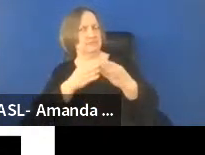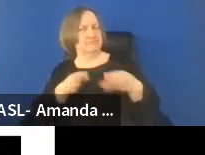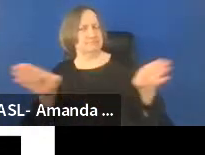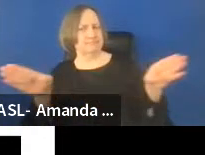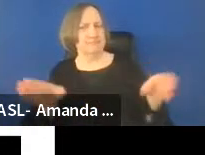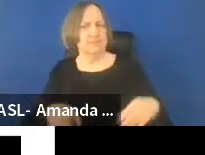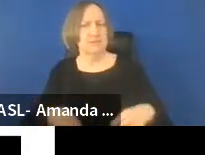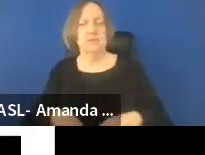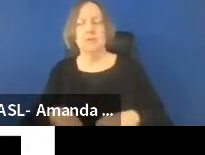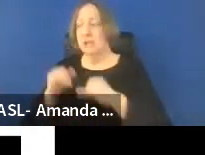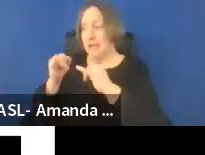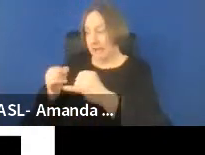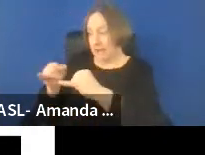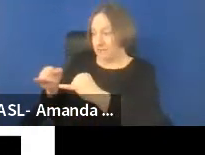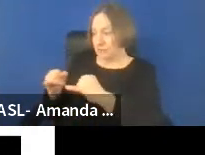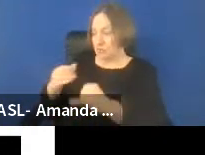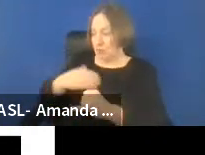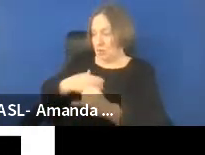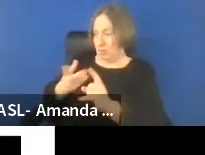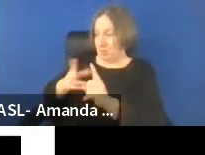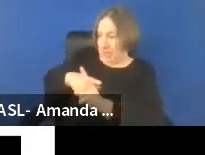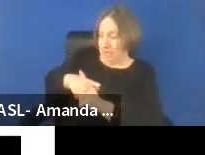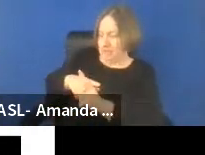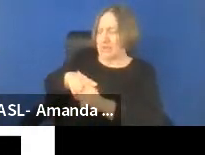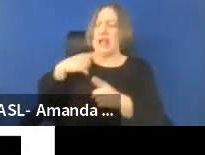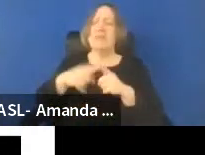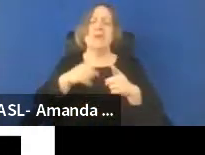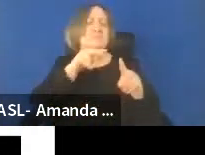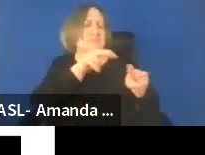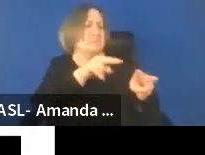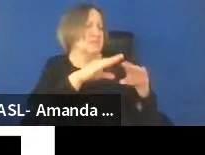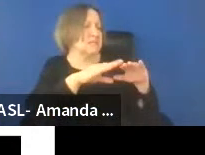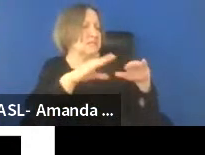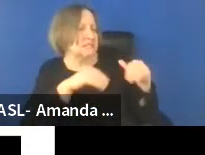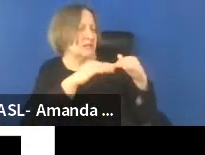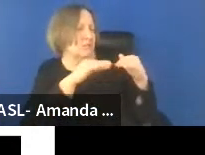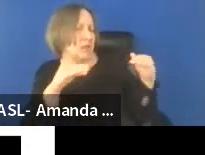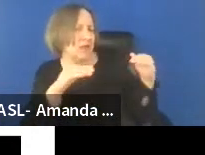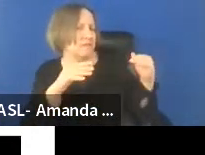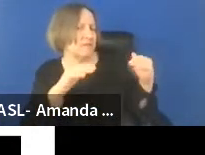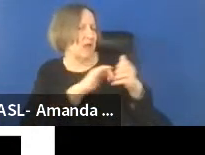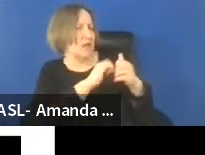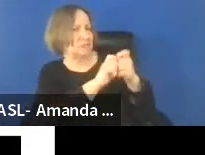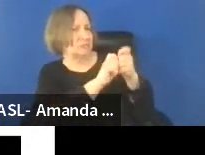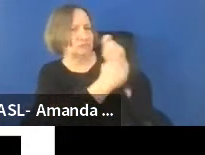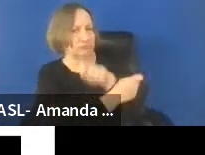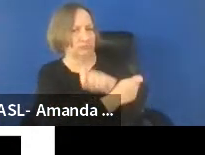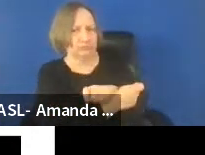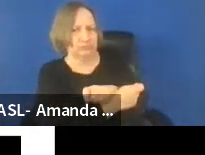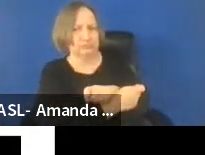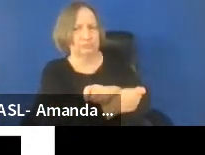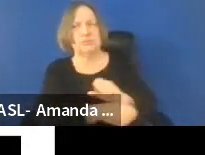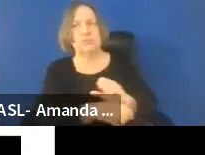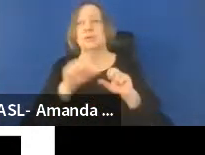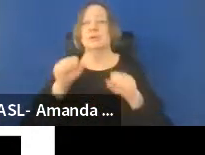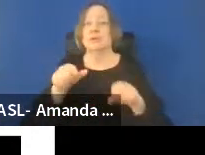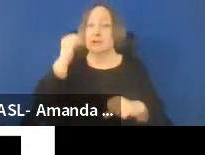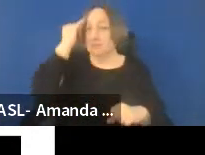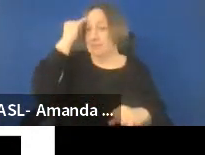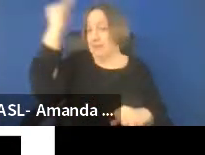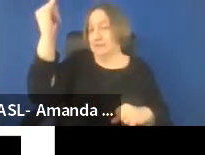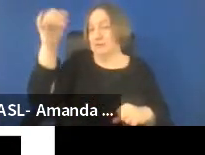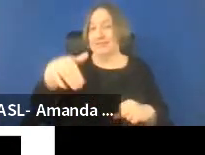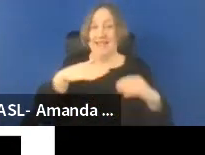the individual complaint while also then looking into the system level reform. As you can imagine,